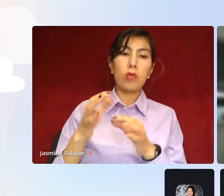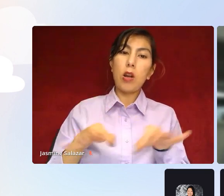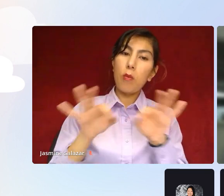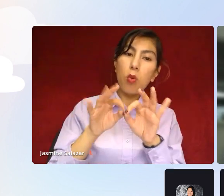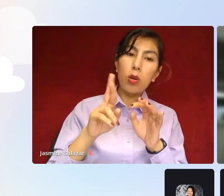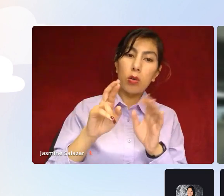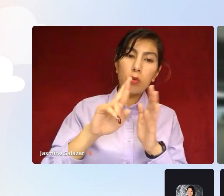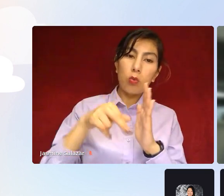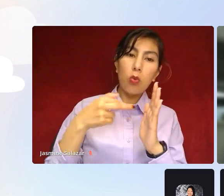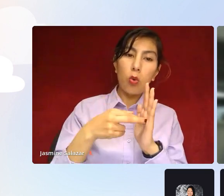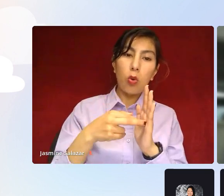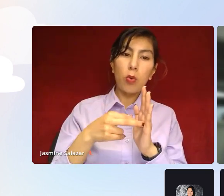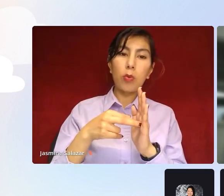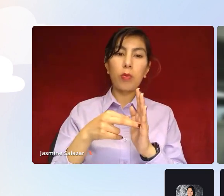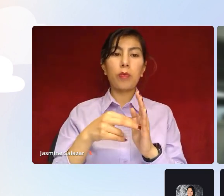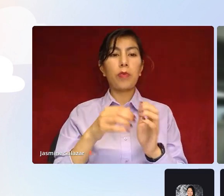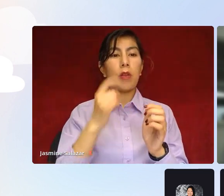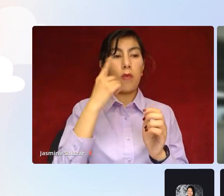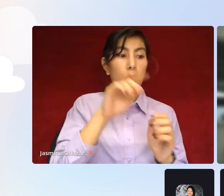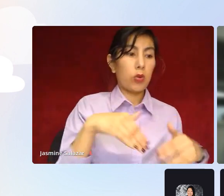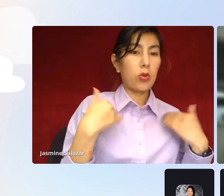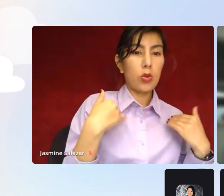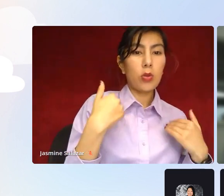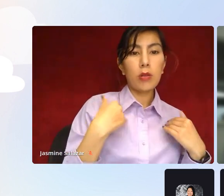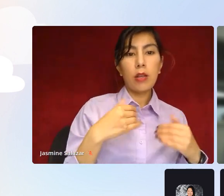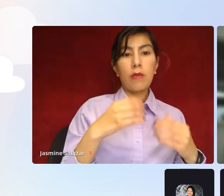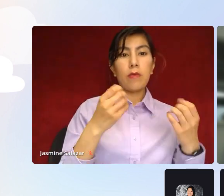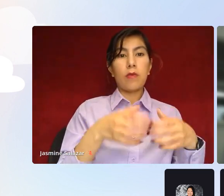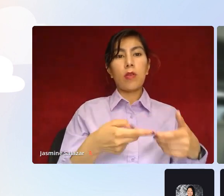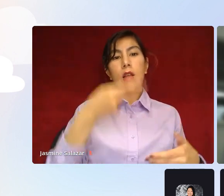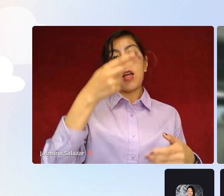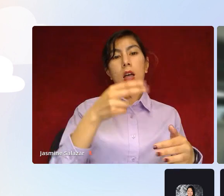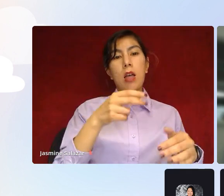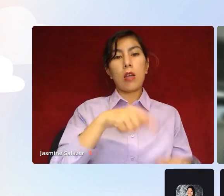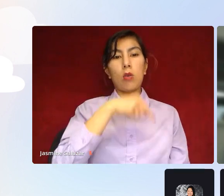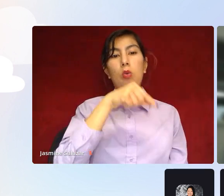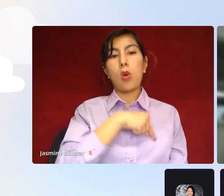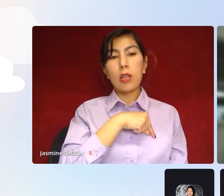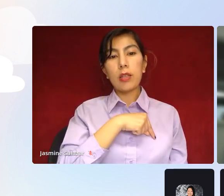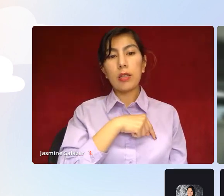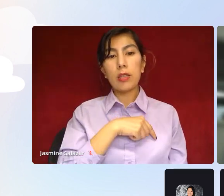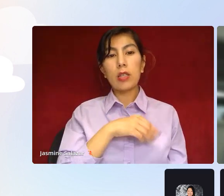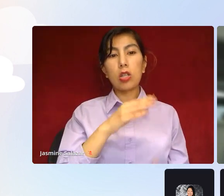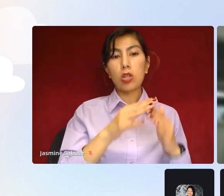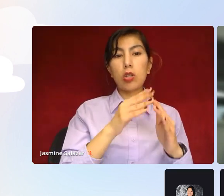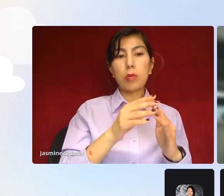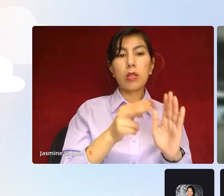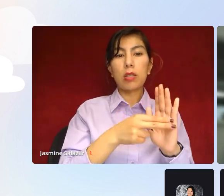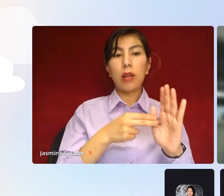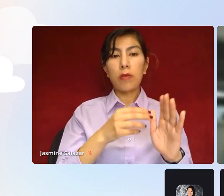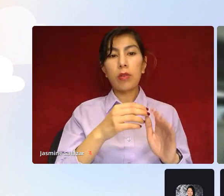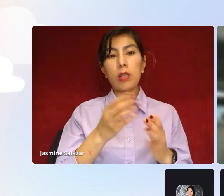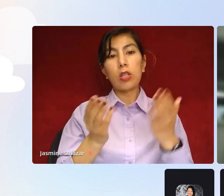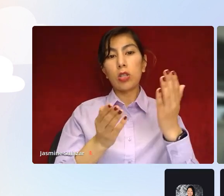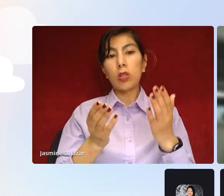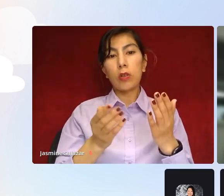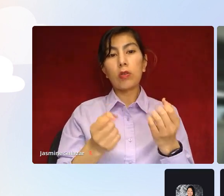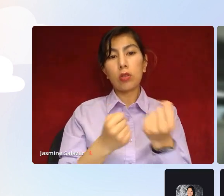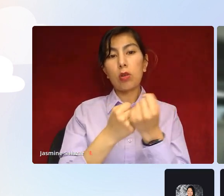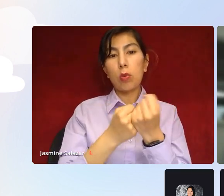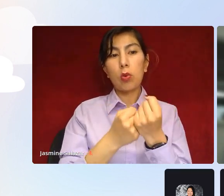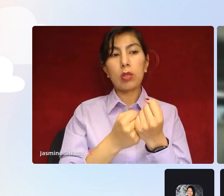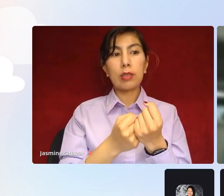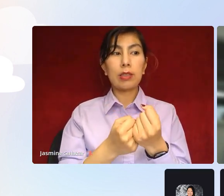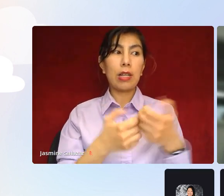and youth have access to high-quality, evidence-informed, community-defined services and supports that meet their